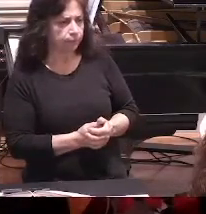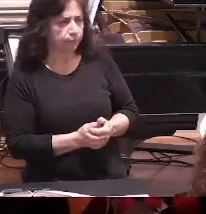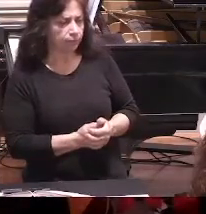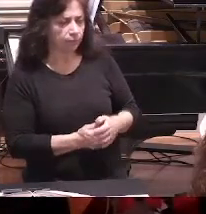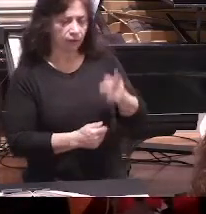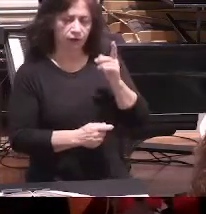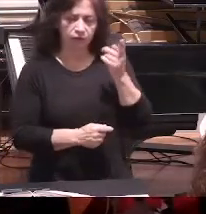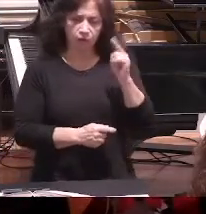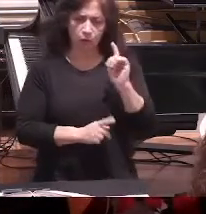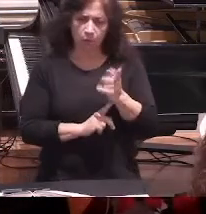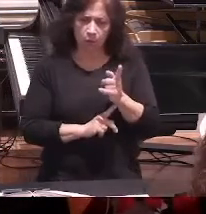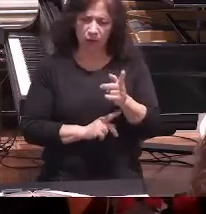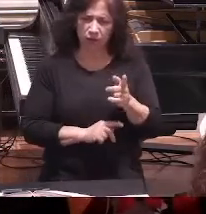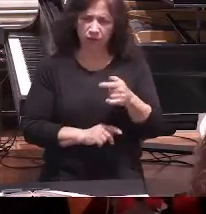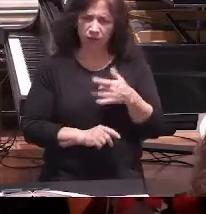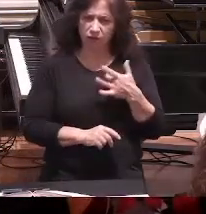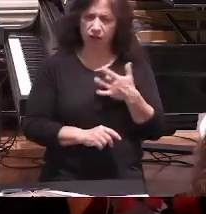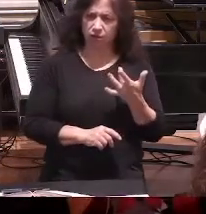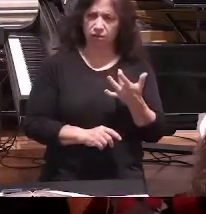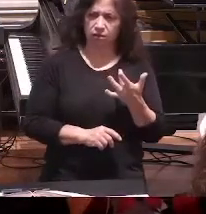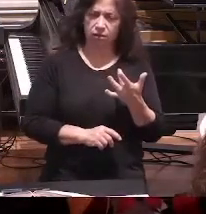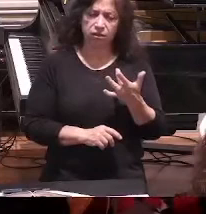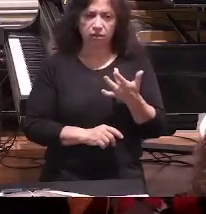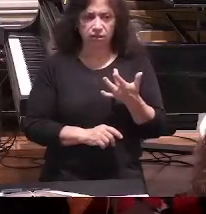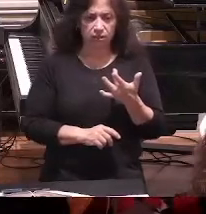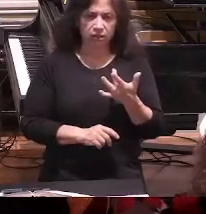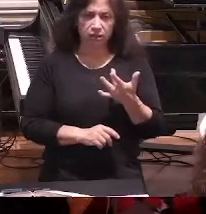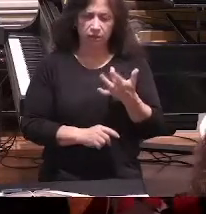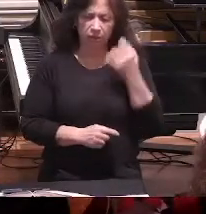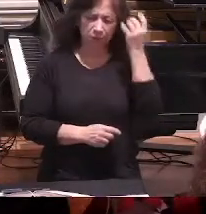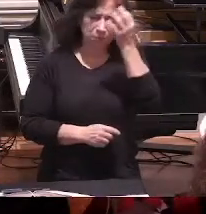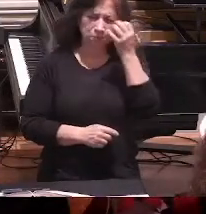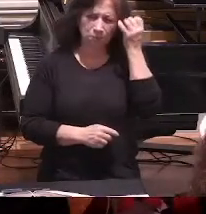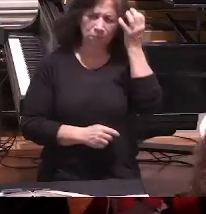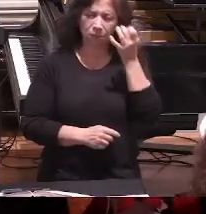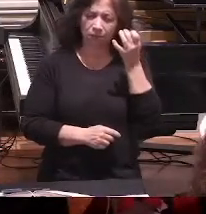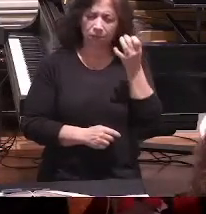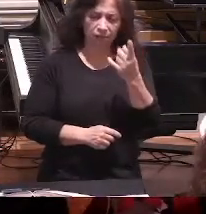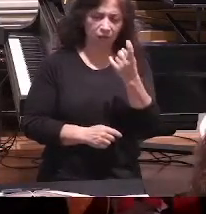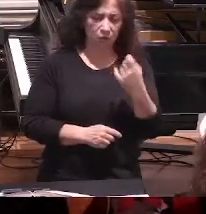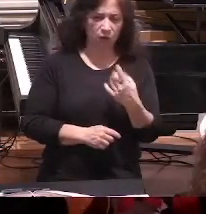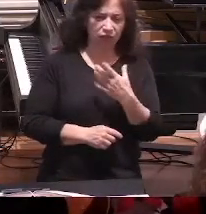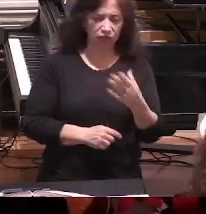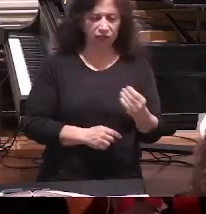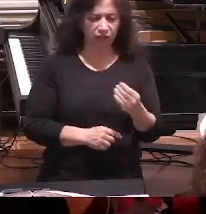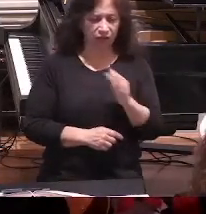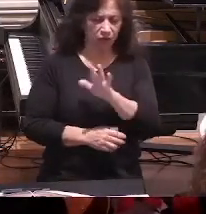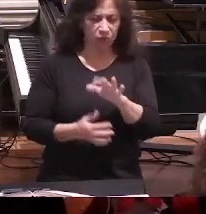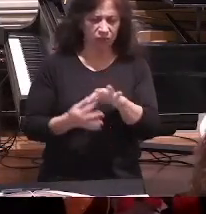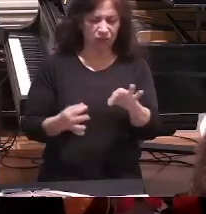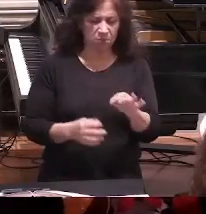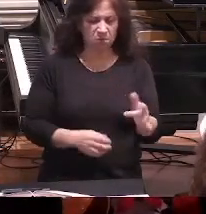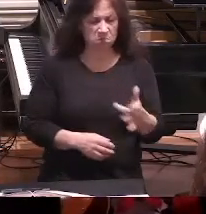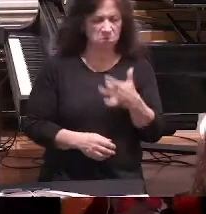And for a moment, I found myself welling up. The question and the statement pierced my heart,